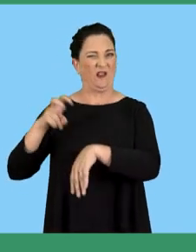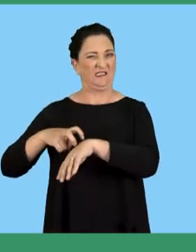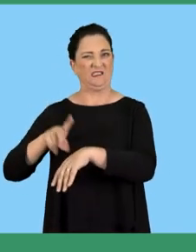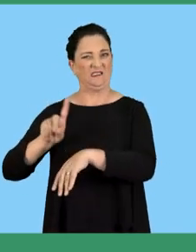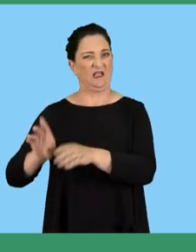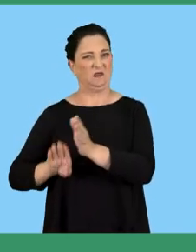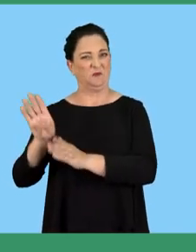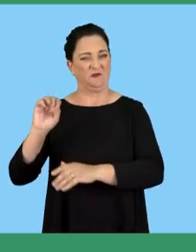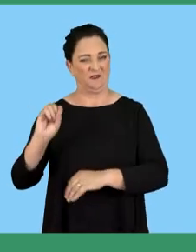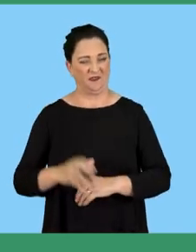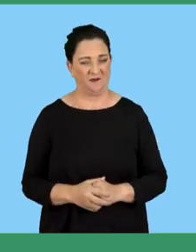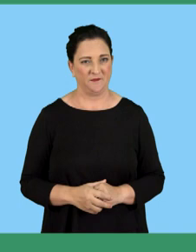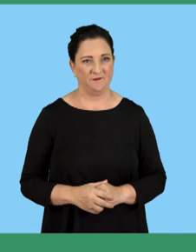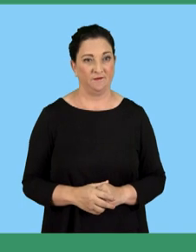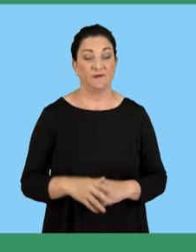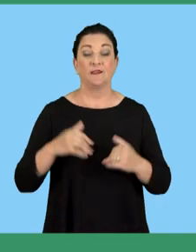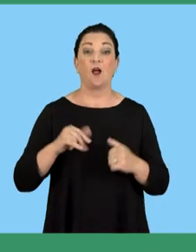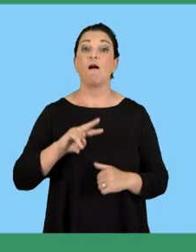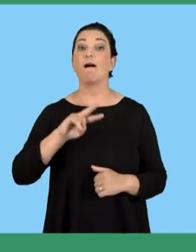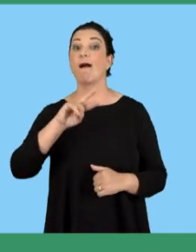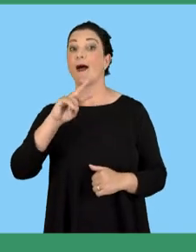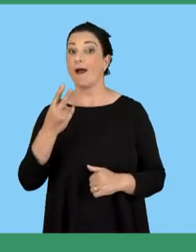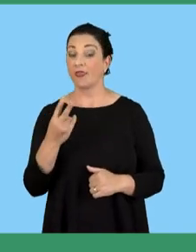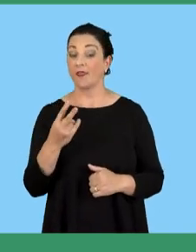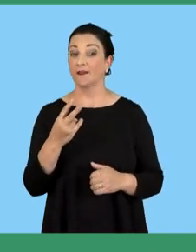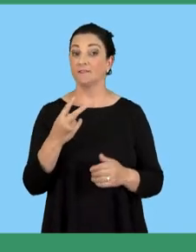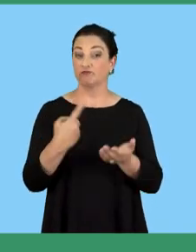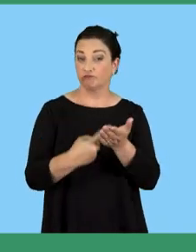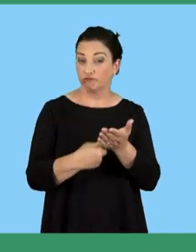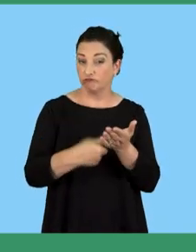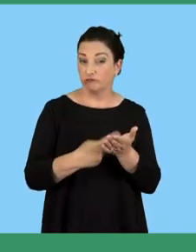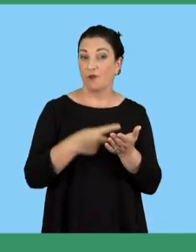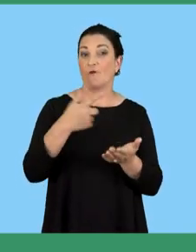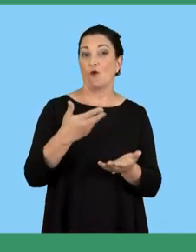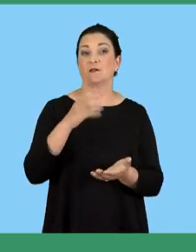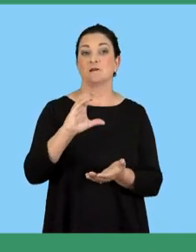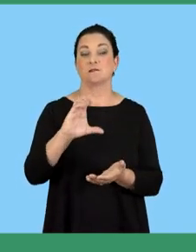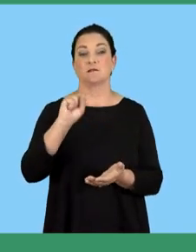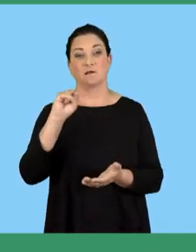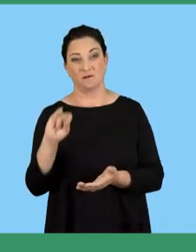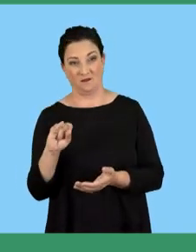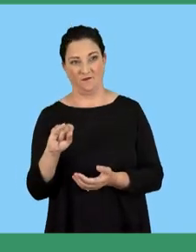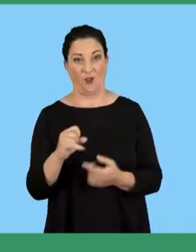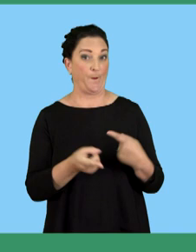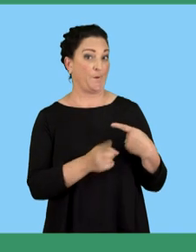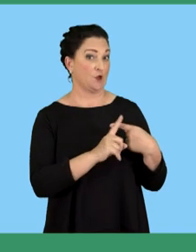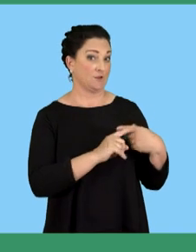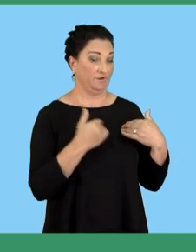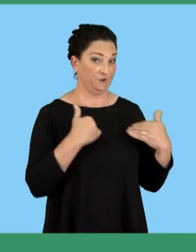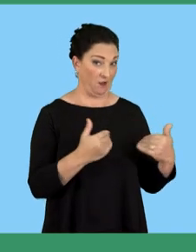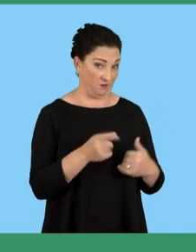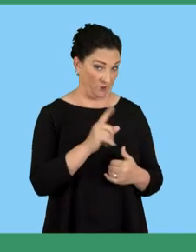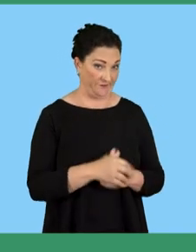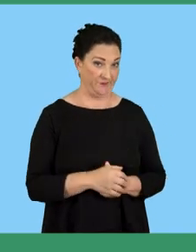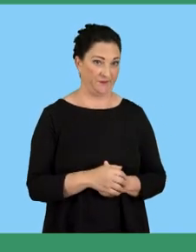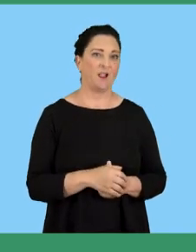your 4 marks there. Then discuss other impacts of your CSI on the community. So we'll start with the positives. What